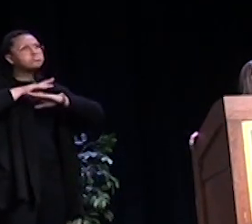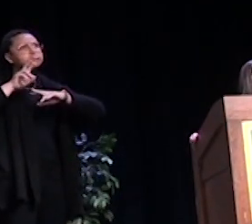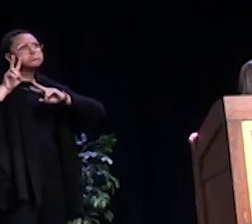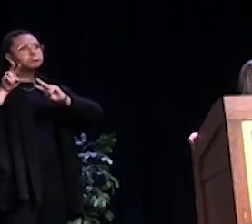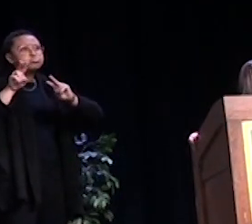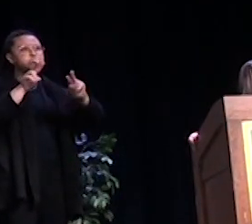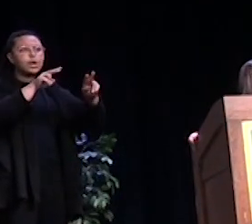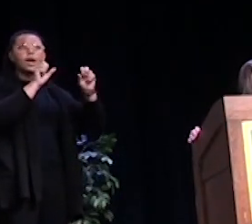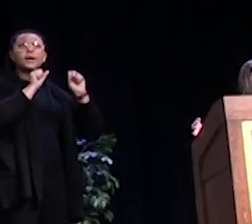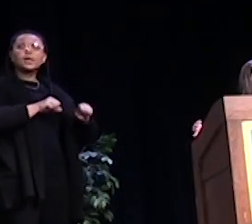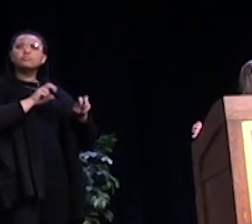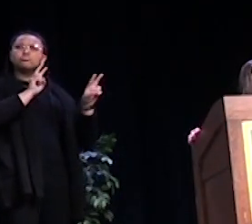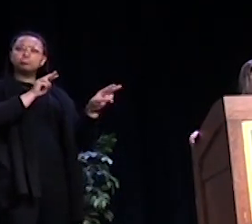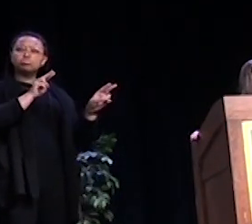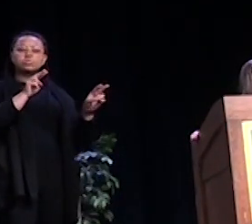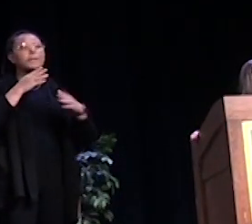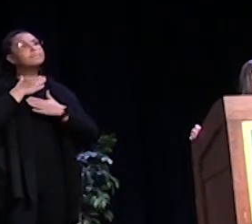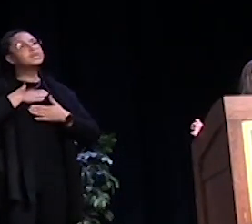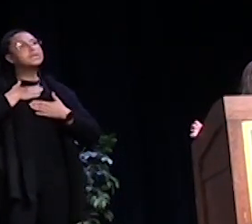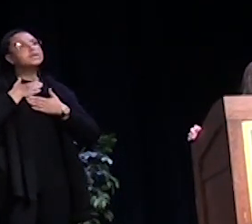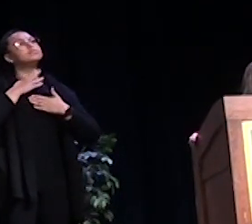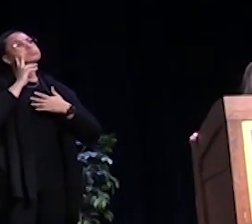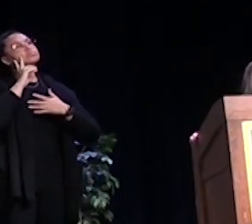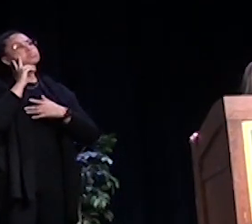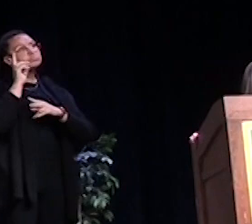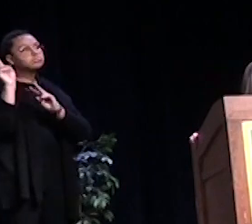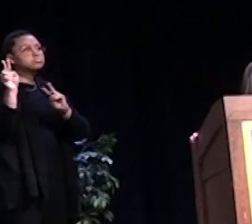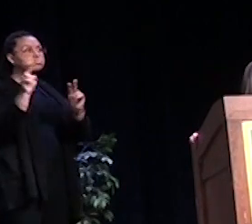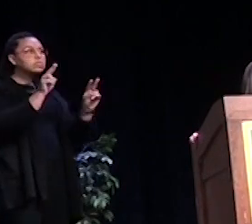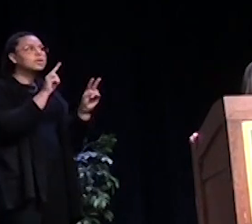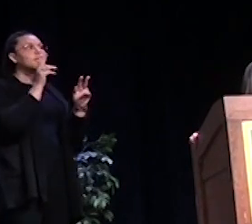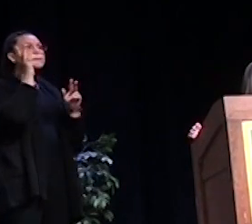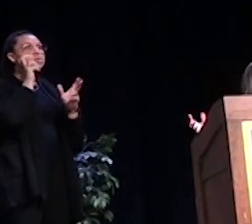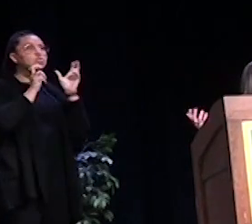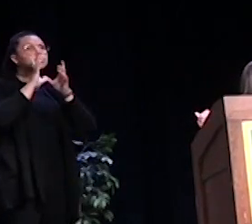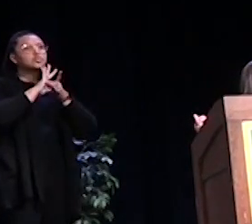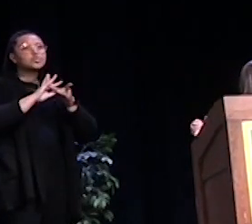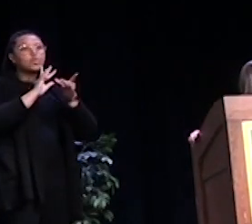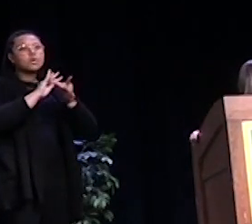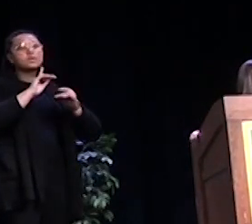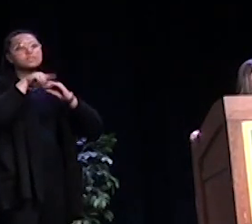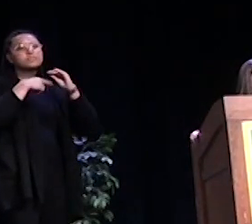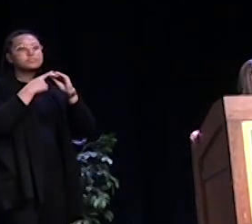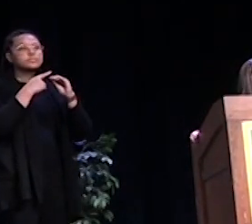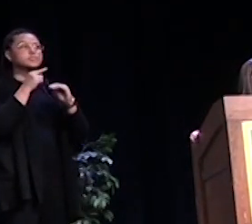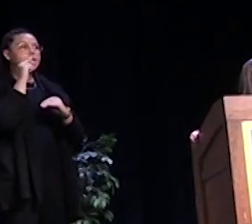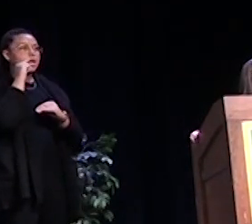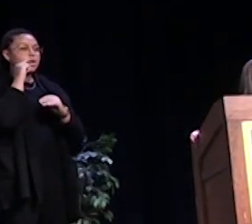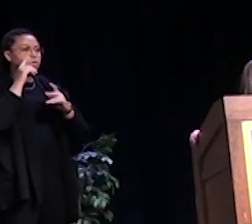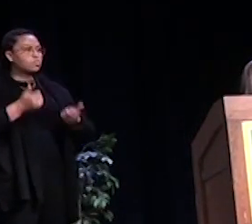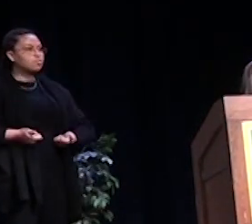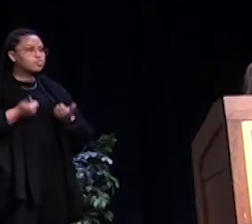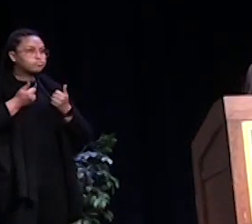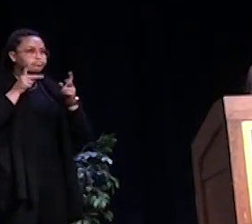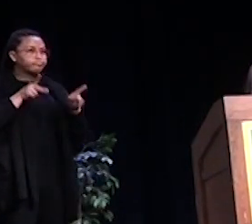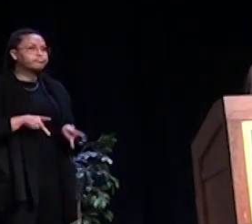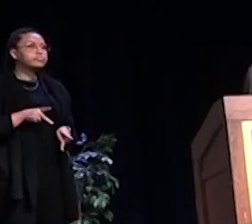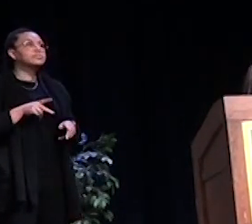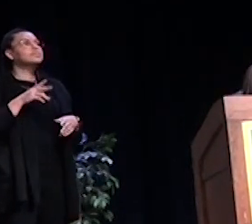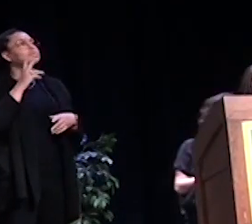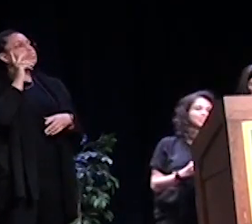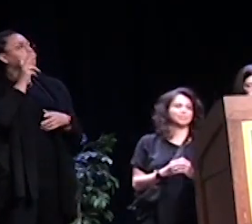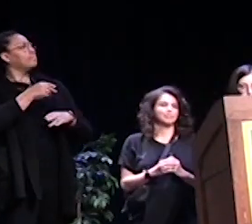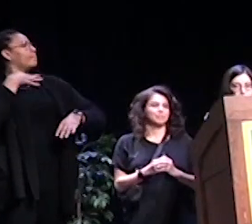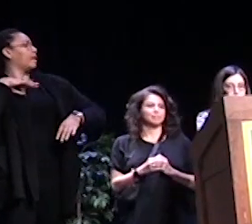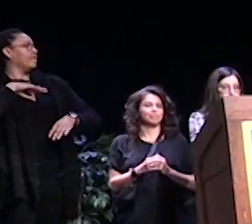some of our large exhibits to hear more about the stories of residents in our community who have benefited from some of our housing programs. Thank